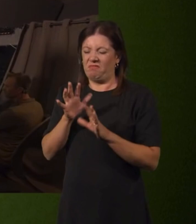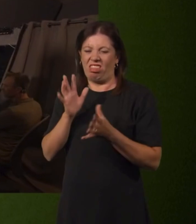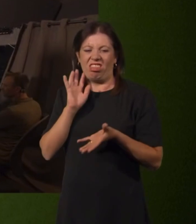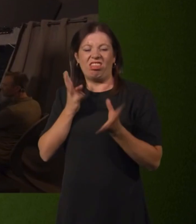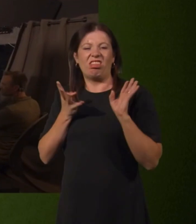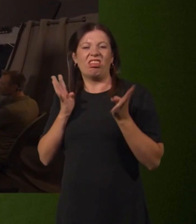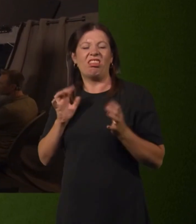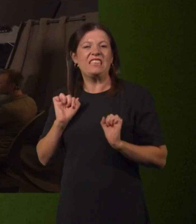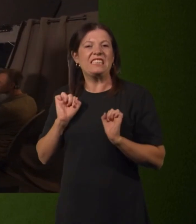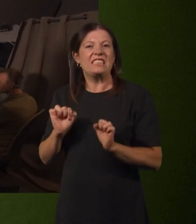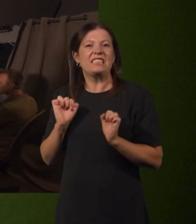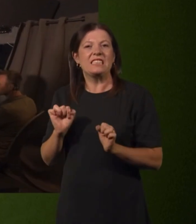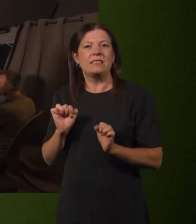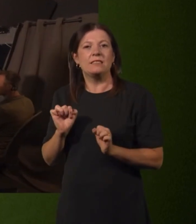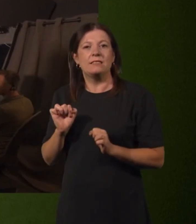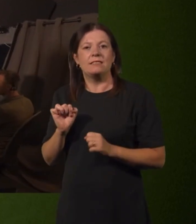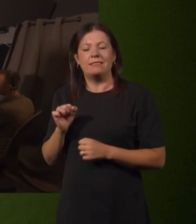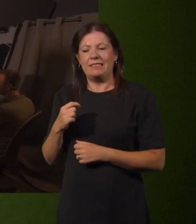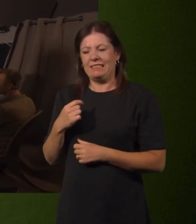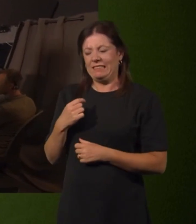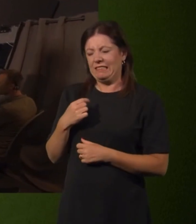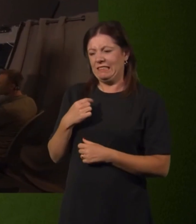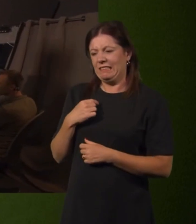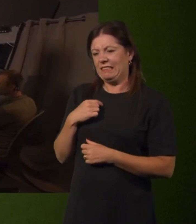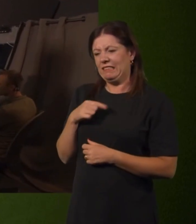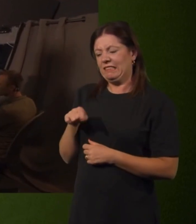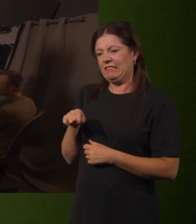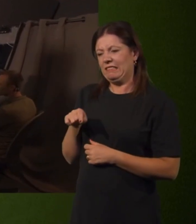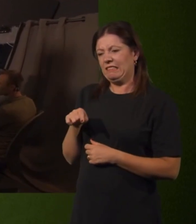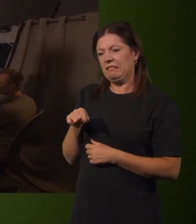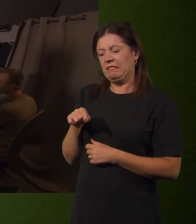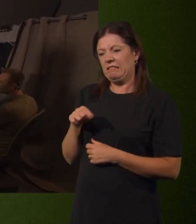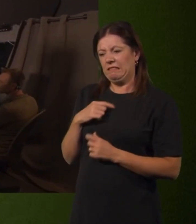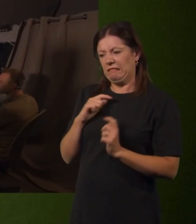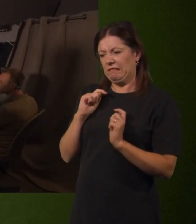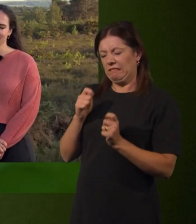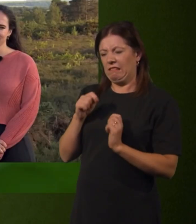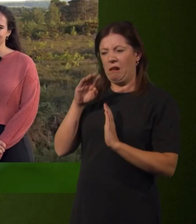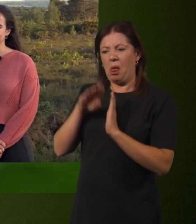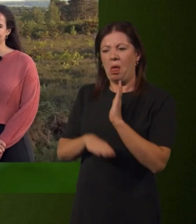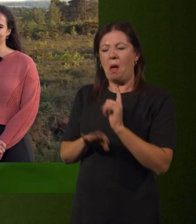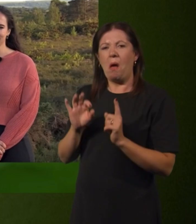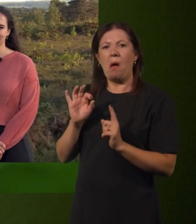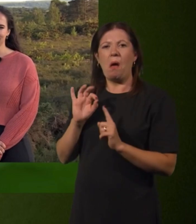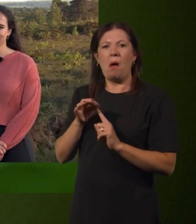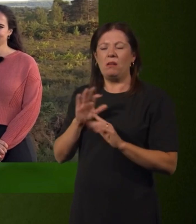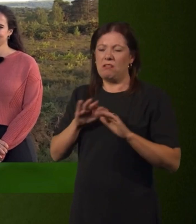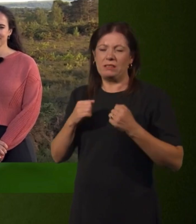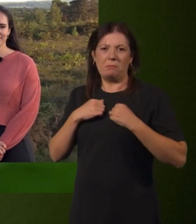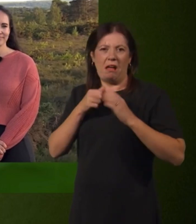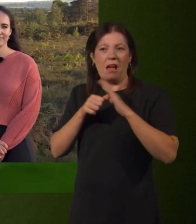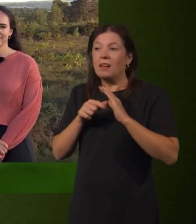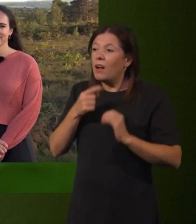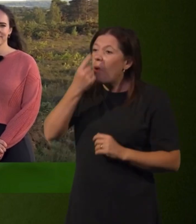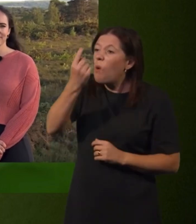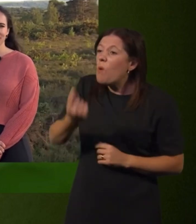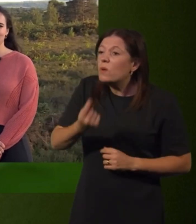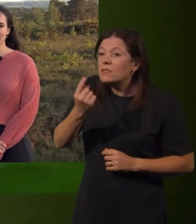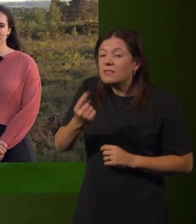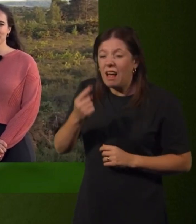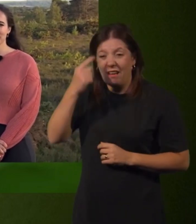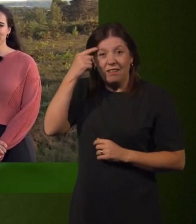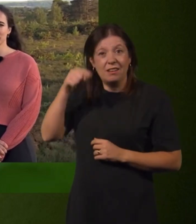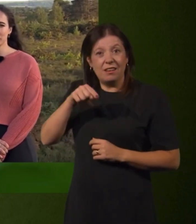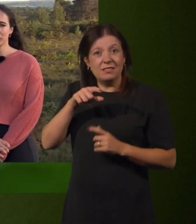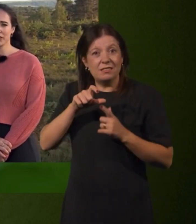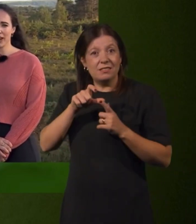and unkempt. I'm going to score them 1 out of 10. Megs, how would you score the Dartford Warbler?